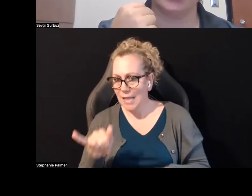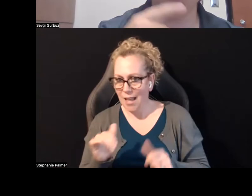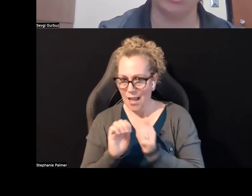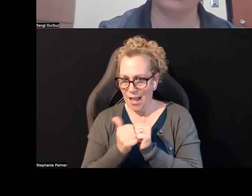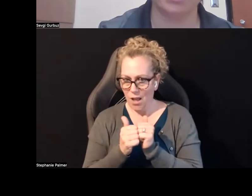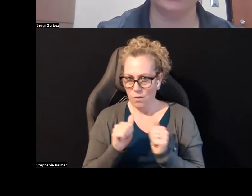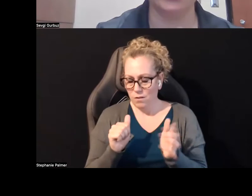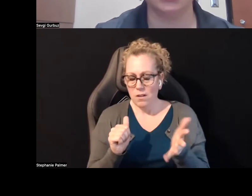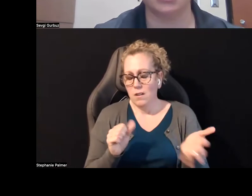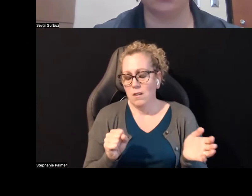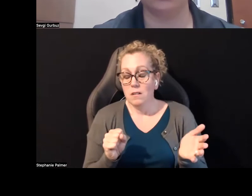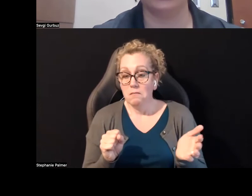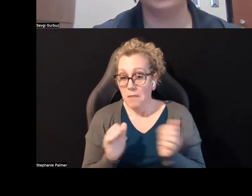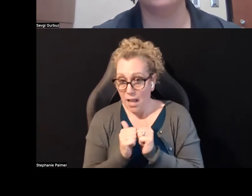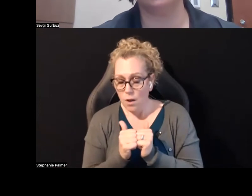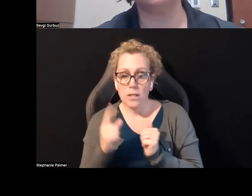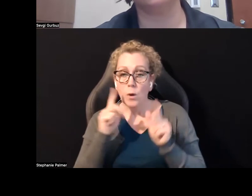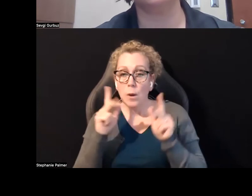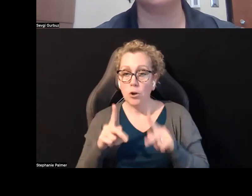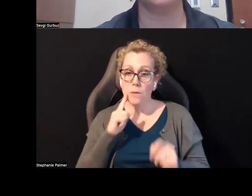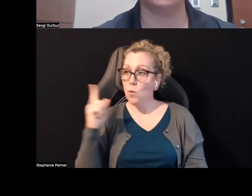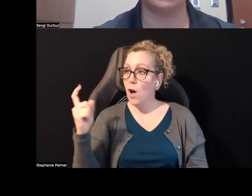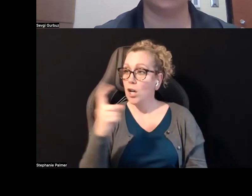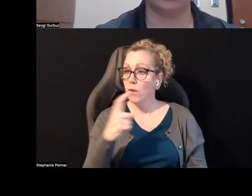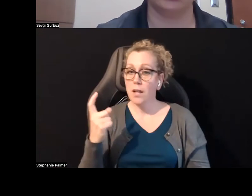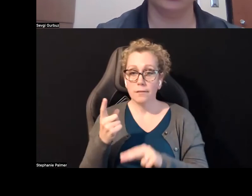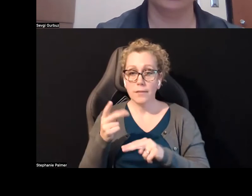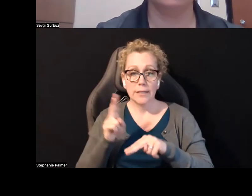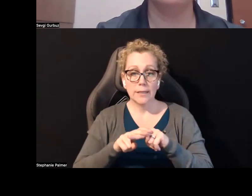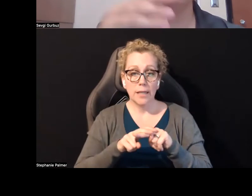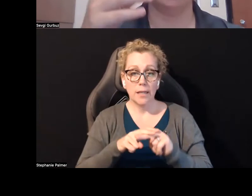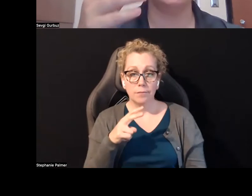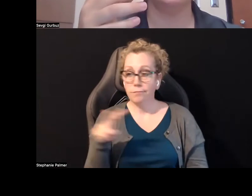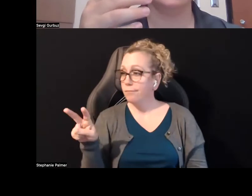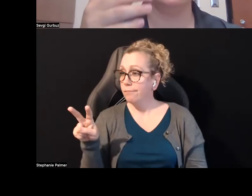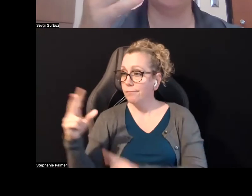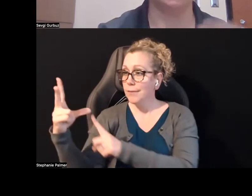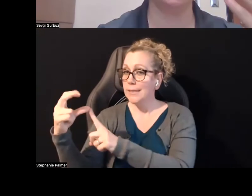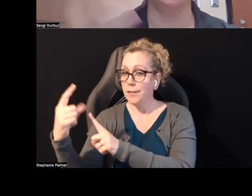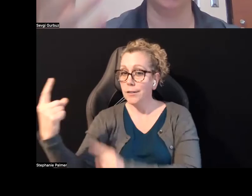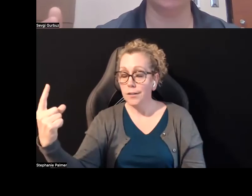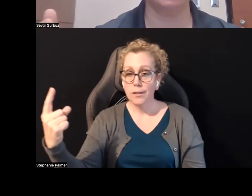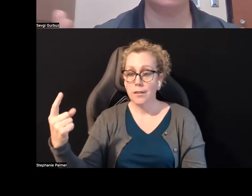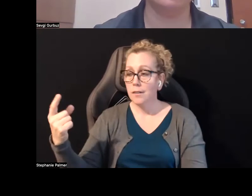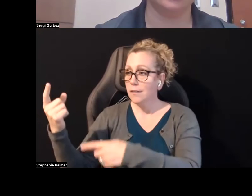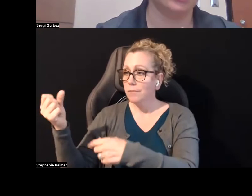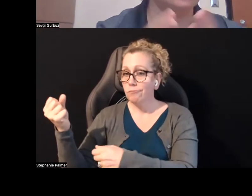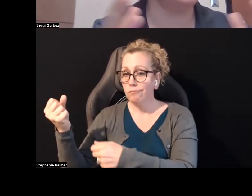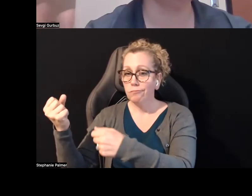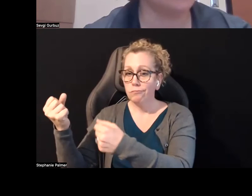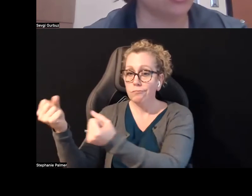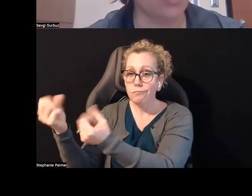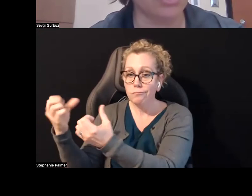a person like walk around, sit down, then turn towards the sensor, articulate 1 or 2 words. Now, this